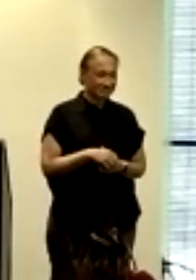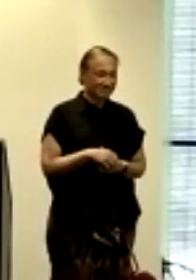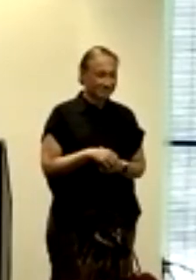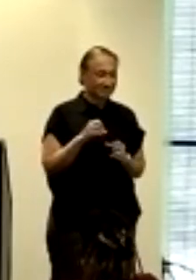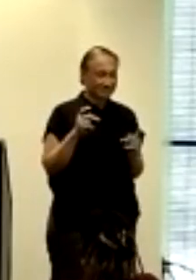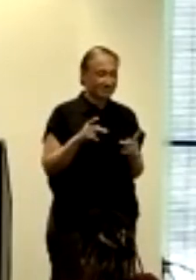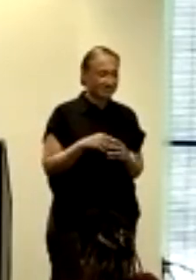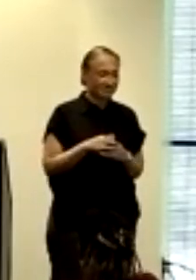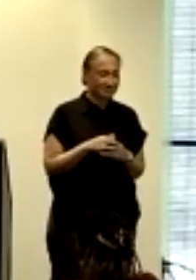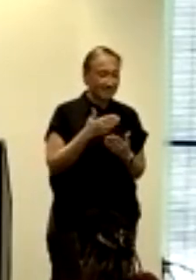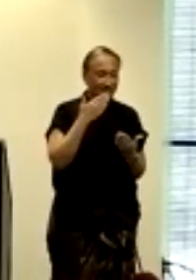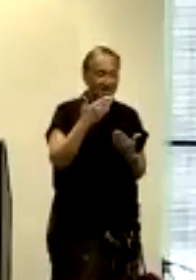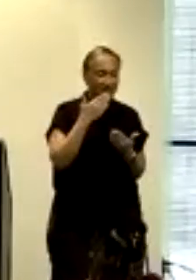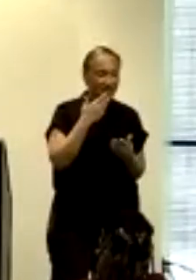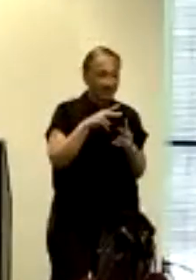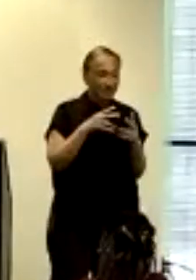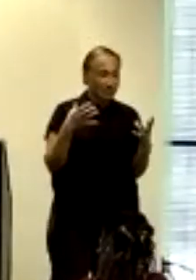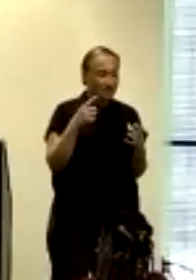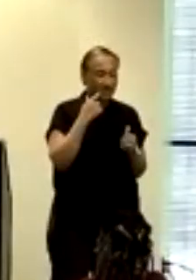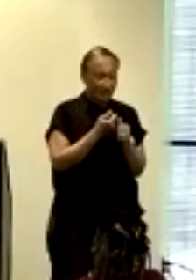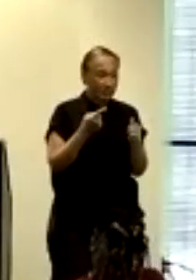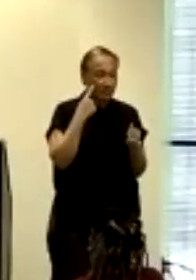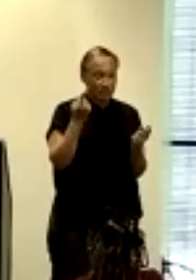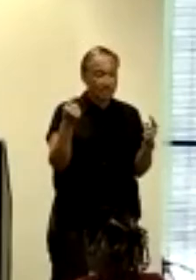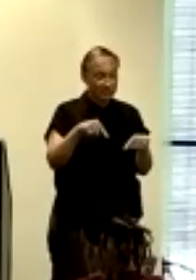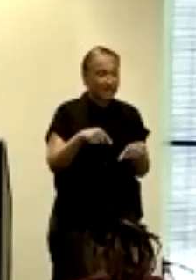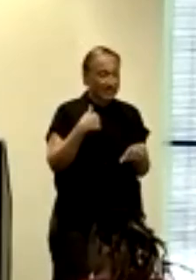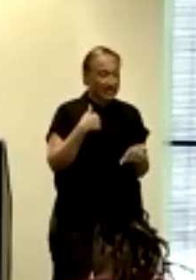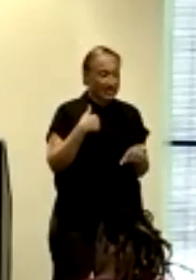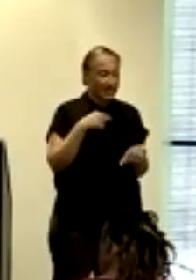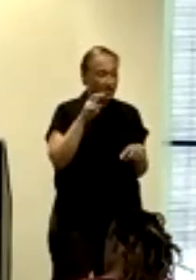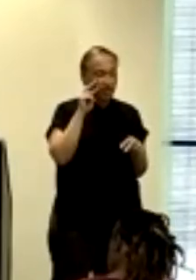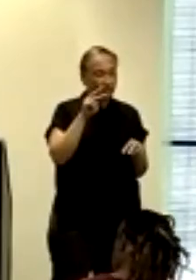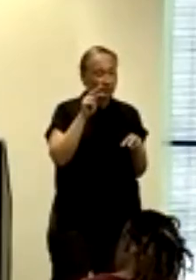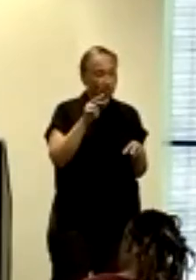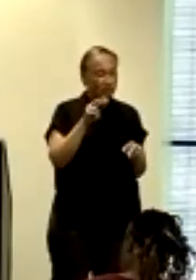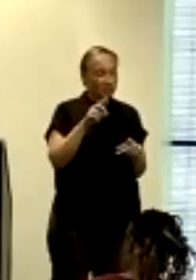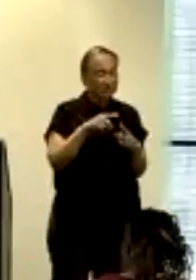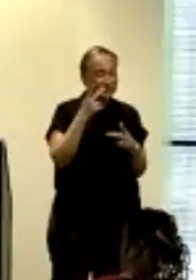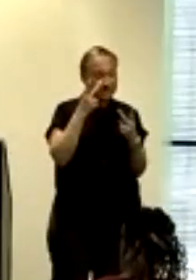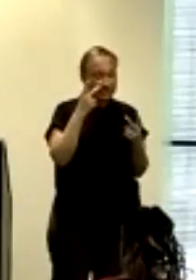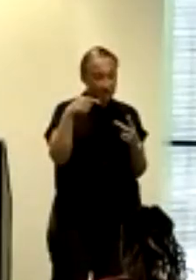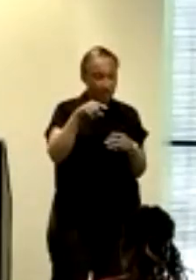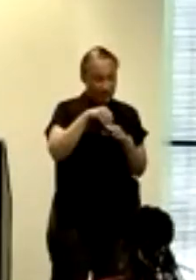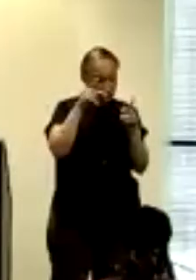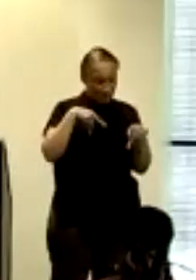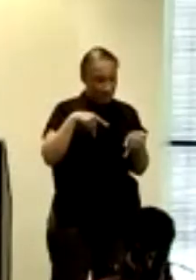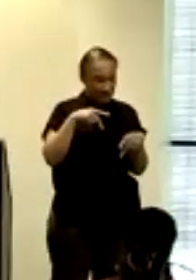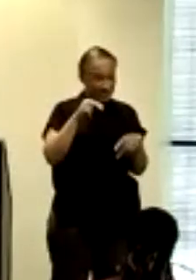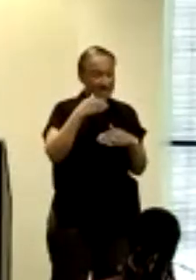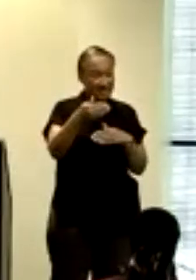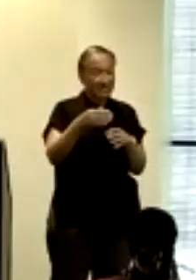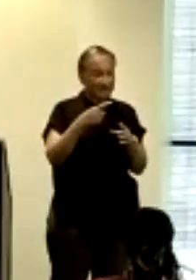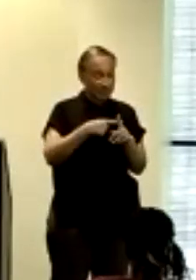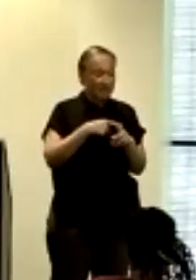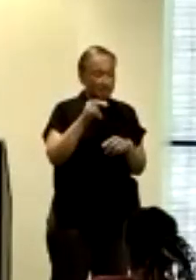All right. Thank you very much, everyone, for attending. I look forward to seeing you in person at next month's